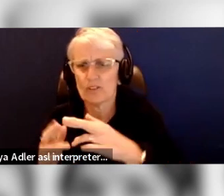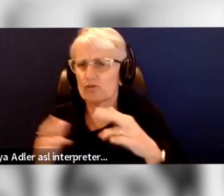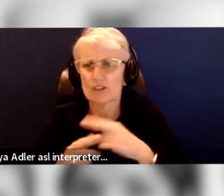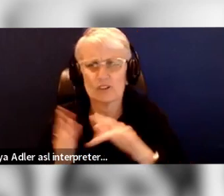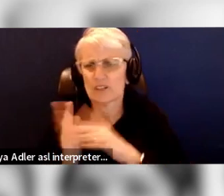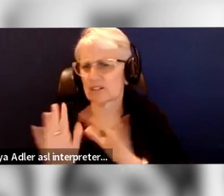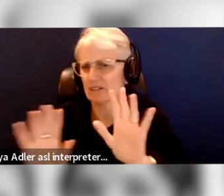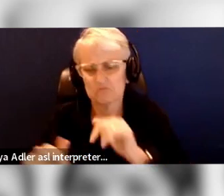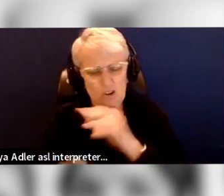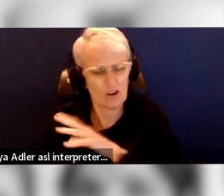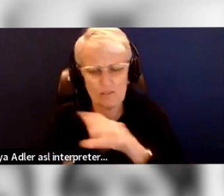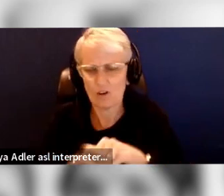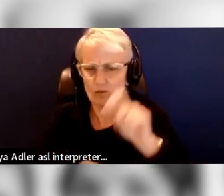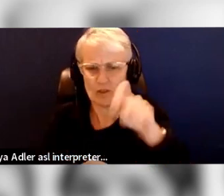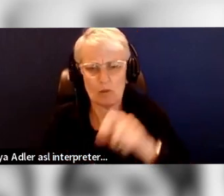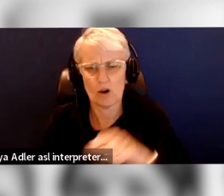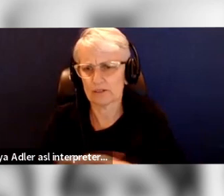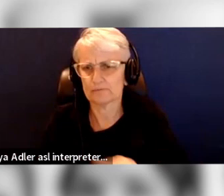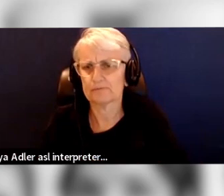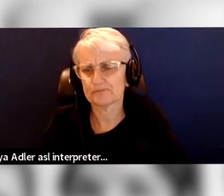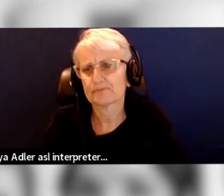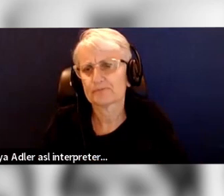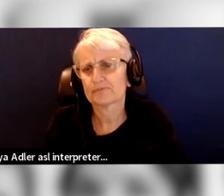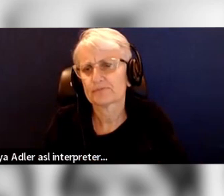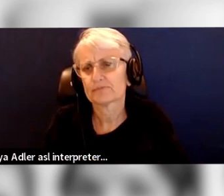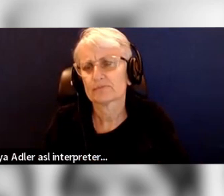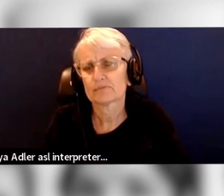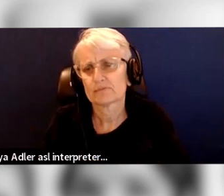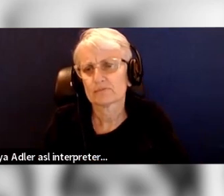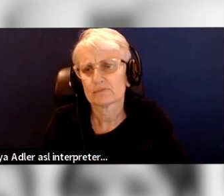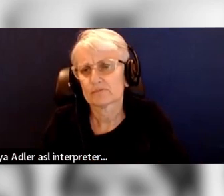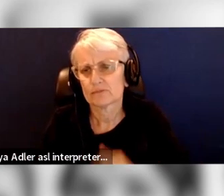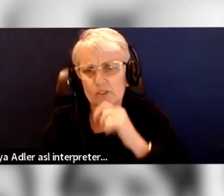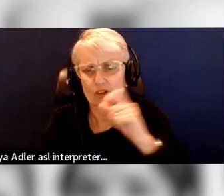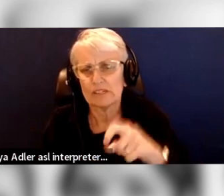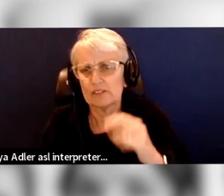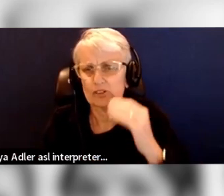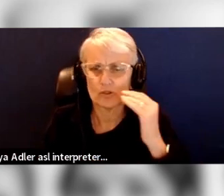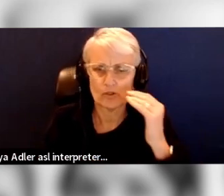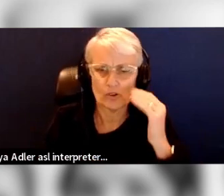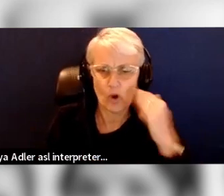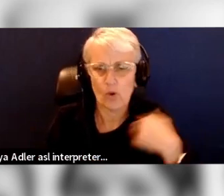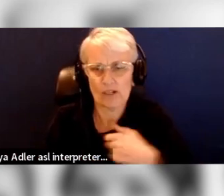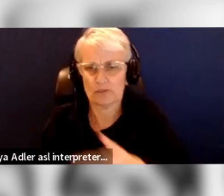on the rubric, and we review the content of your application only. So you don't have to have familiarity with us before applying.